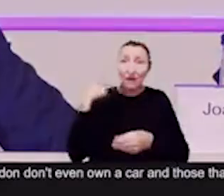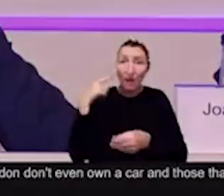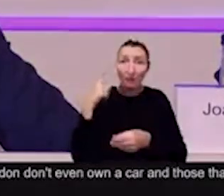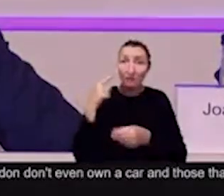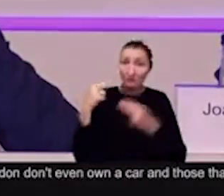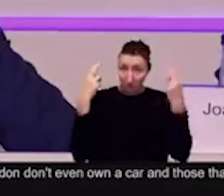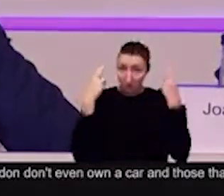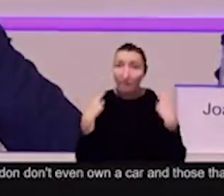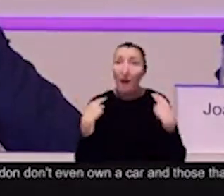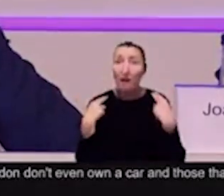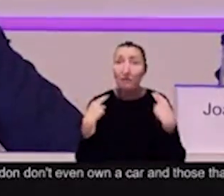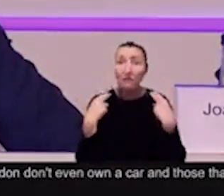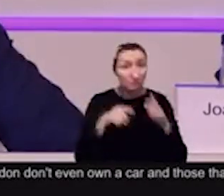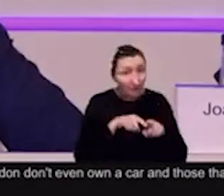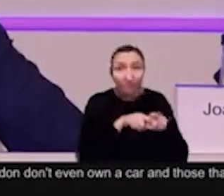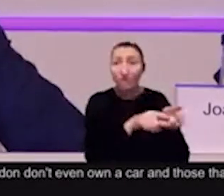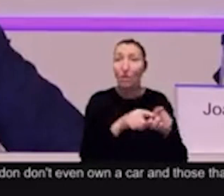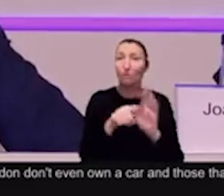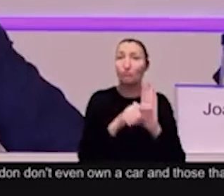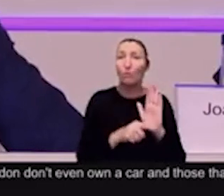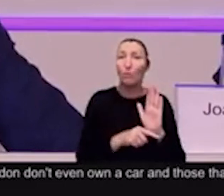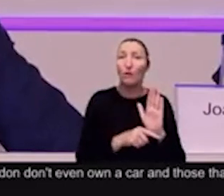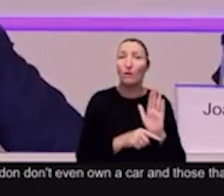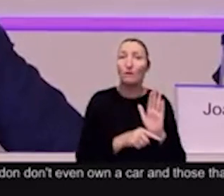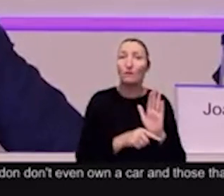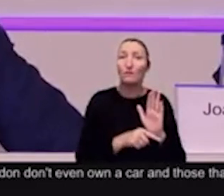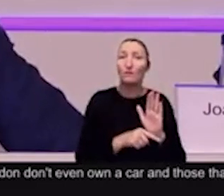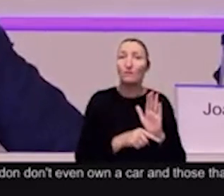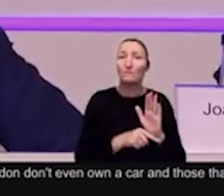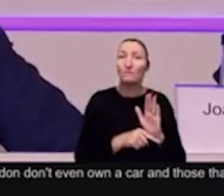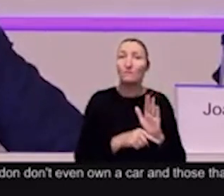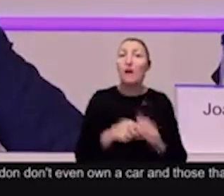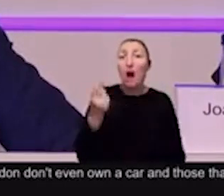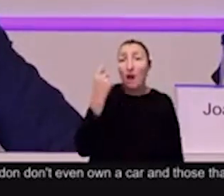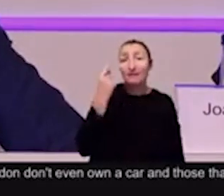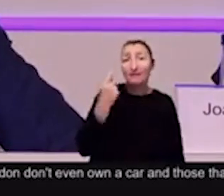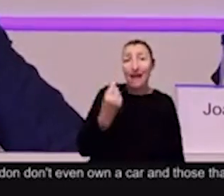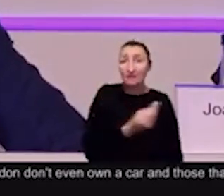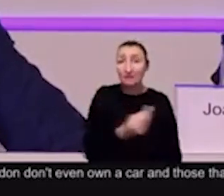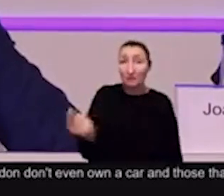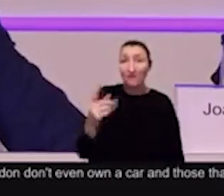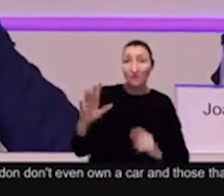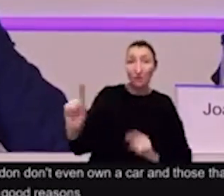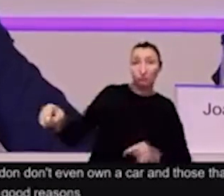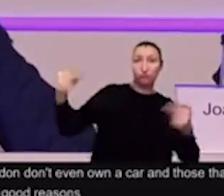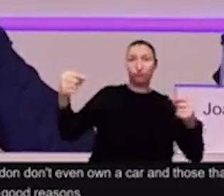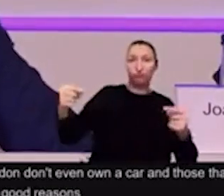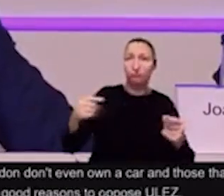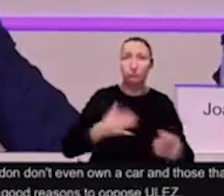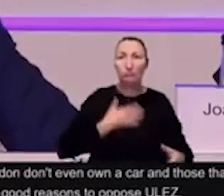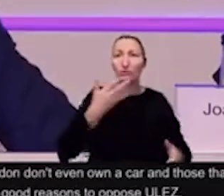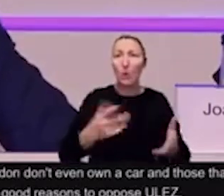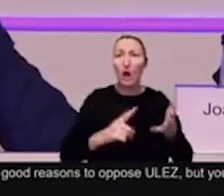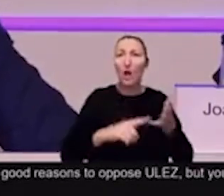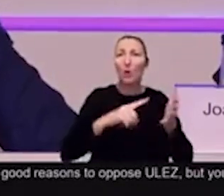by the way, and in fact, some of you have got good reasons to oppose ULEZ, but you're in coalition with